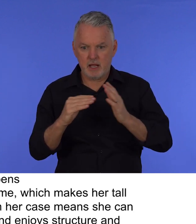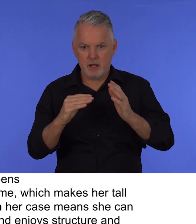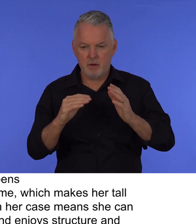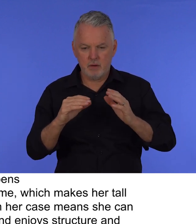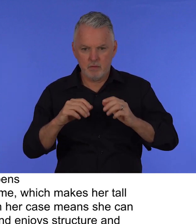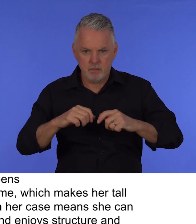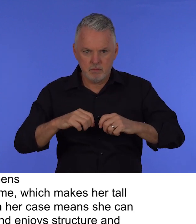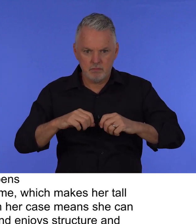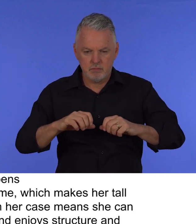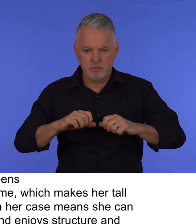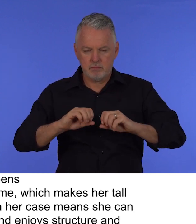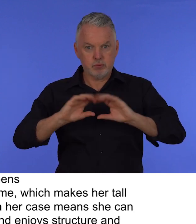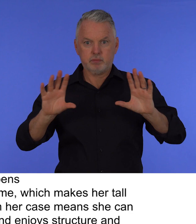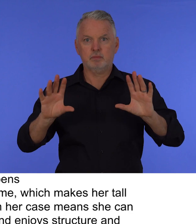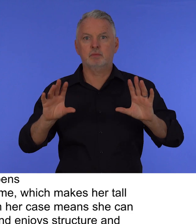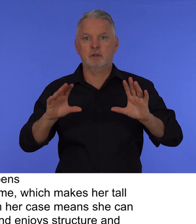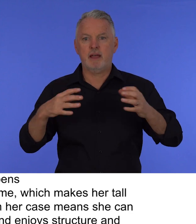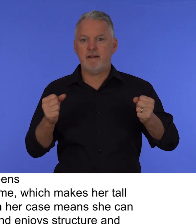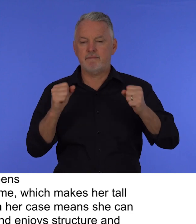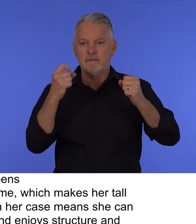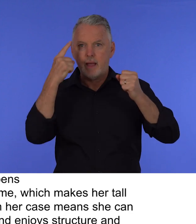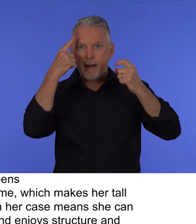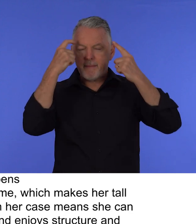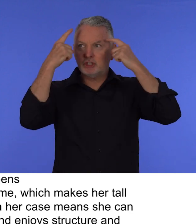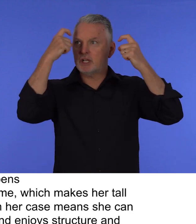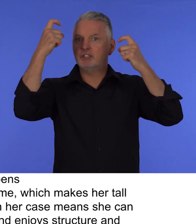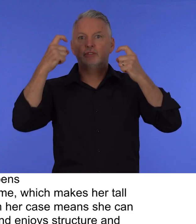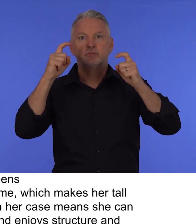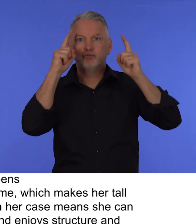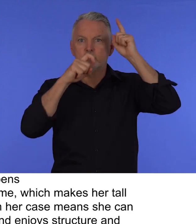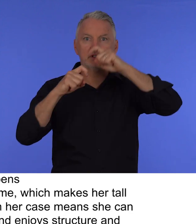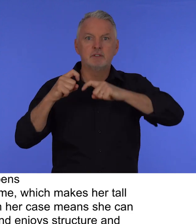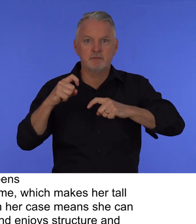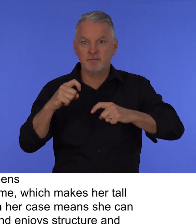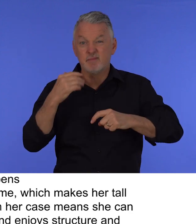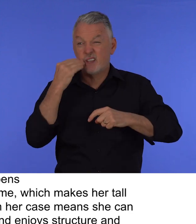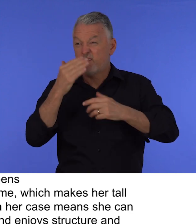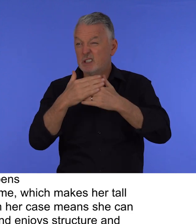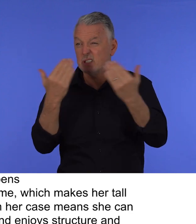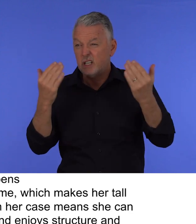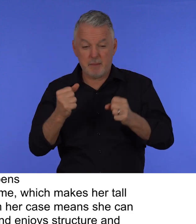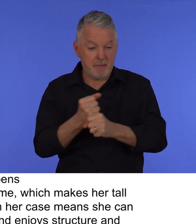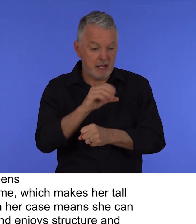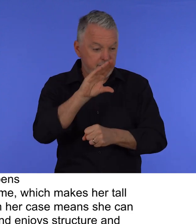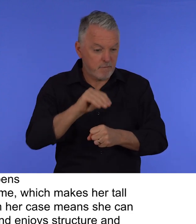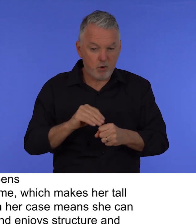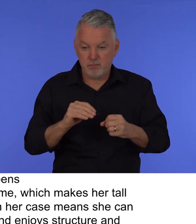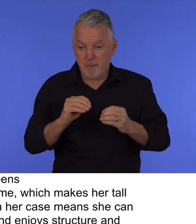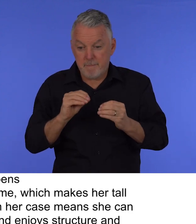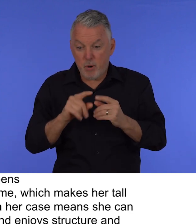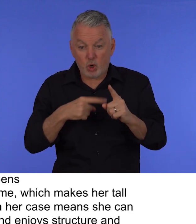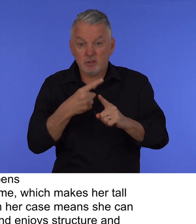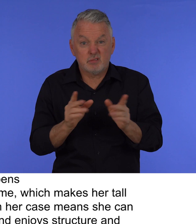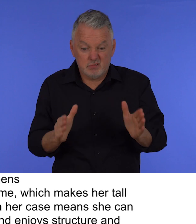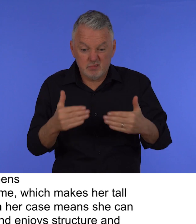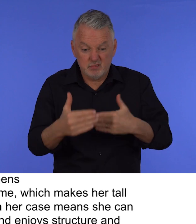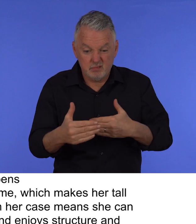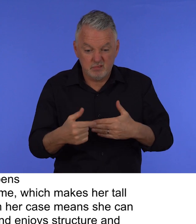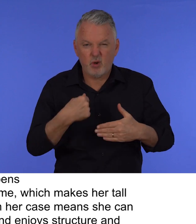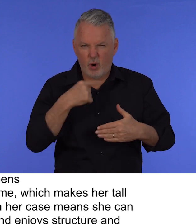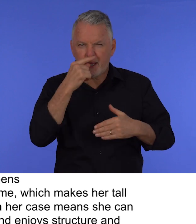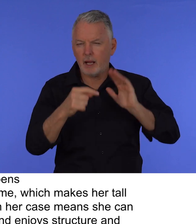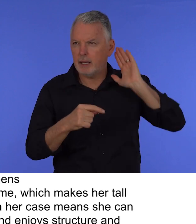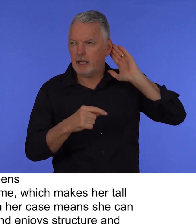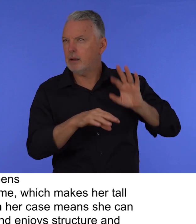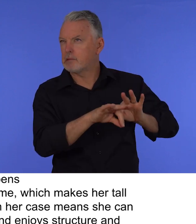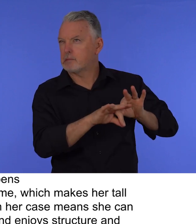constructions of things, but yeah, it sort of has come to light that she's just got this incredible imagination. So she spends all day,